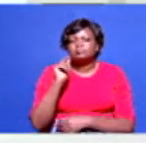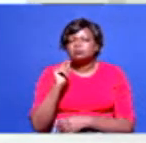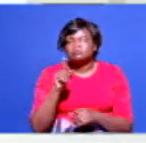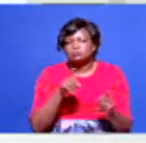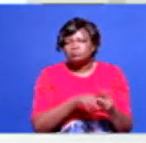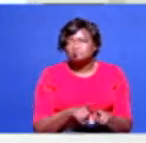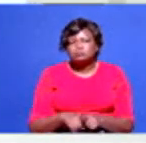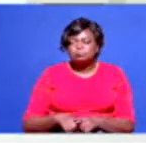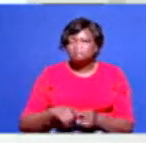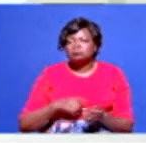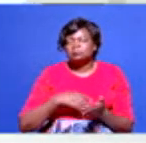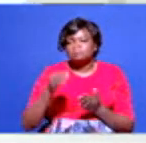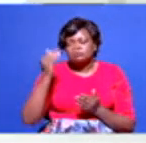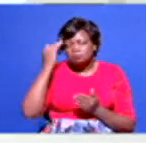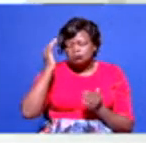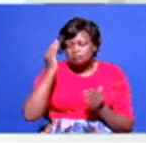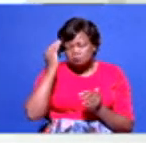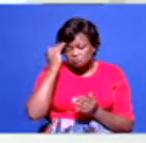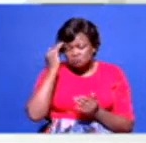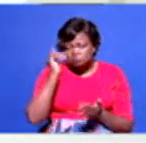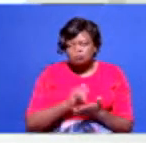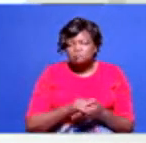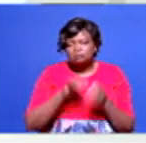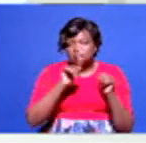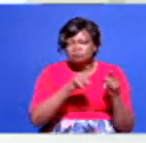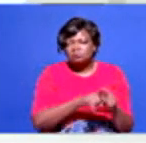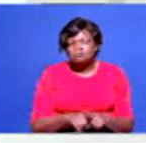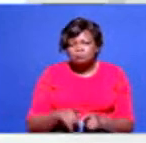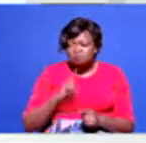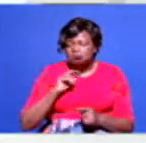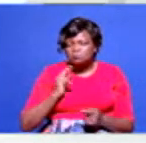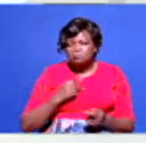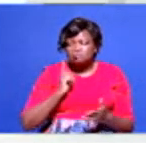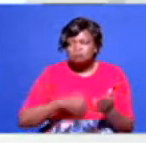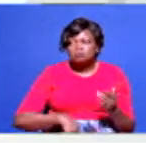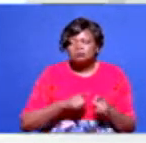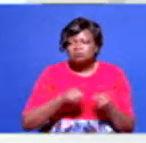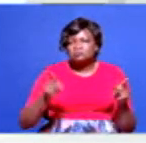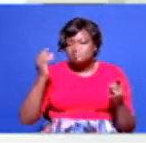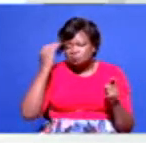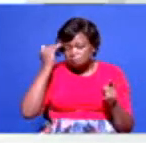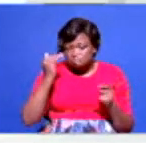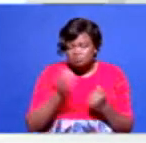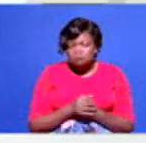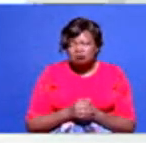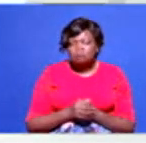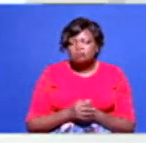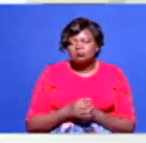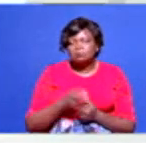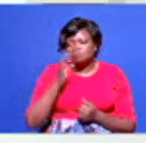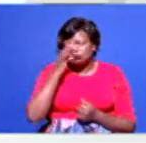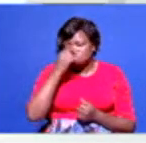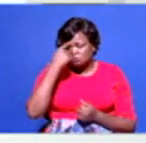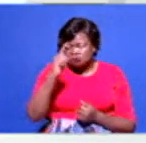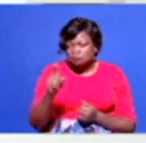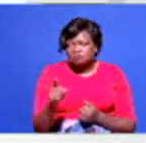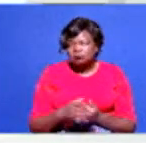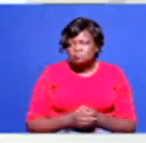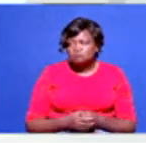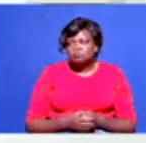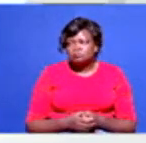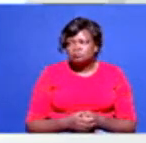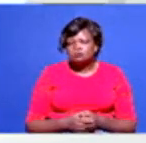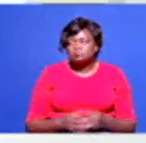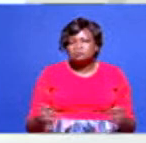your thoughts. And remember, you can also tell us what you remember the late Mwai Kibaki for. All right, let's take a